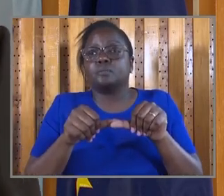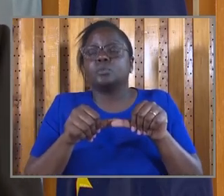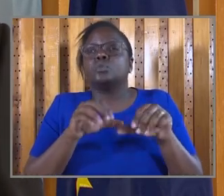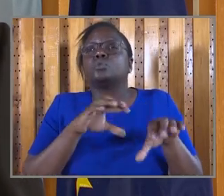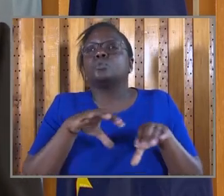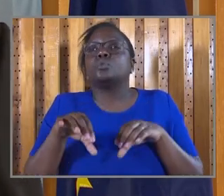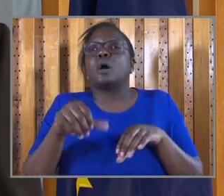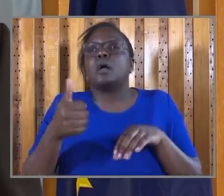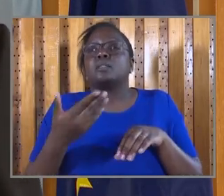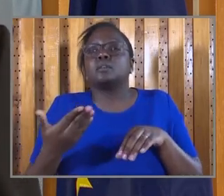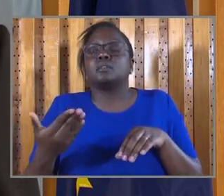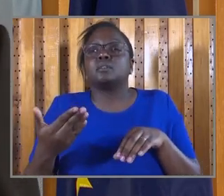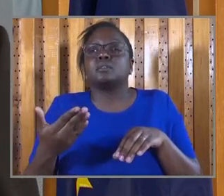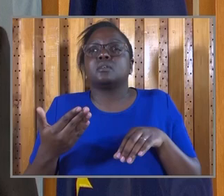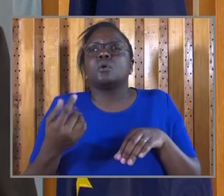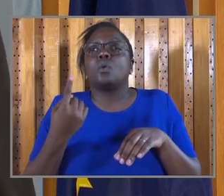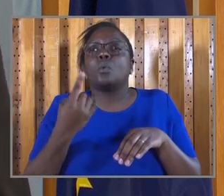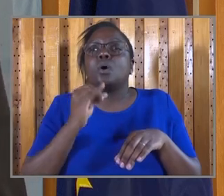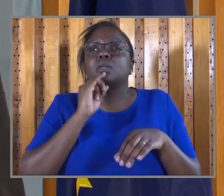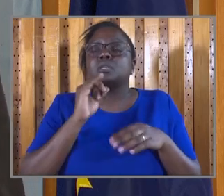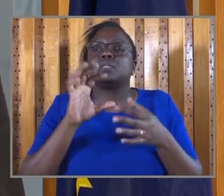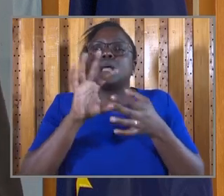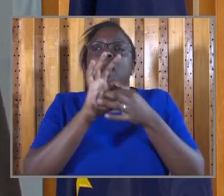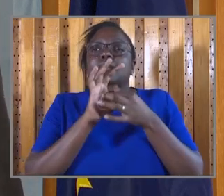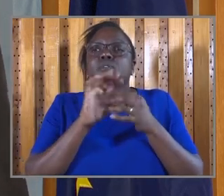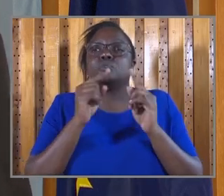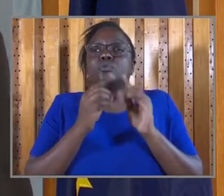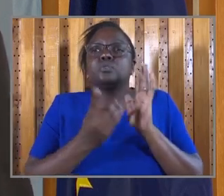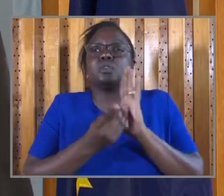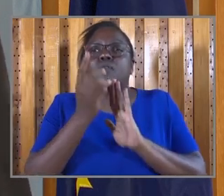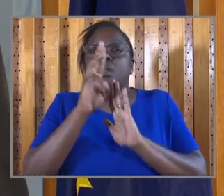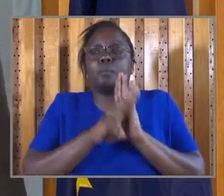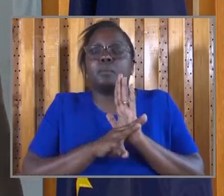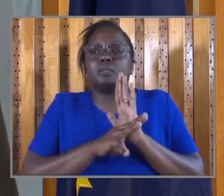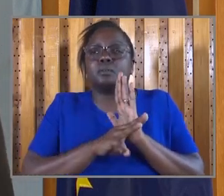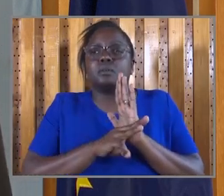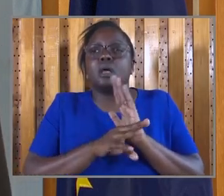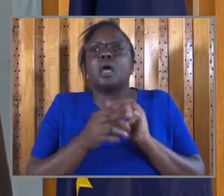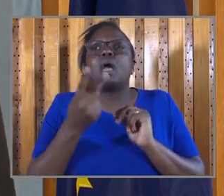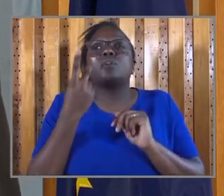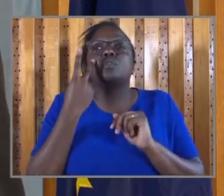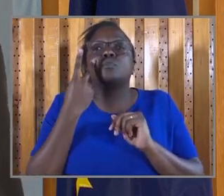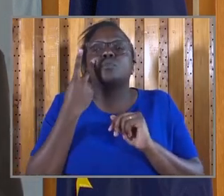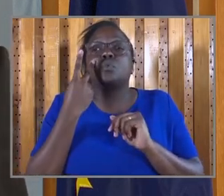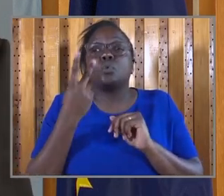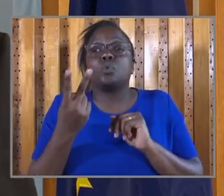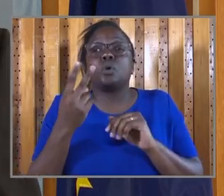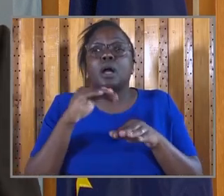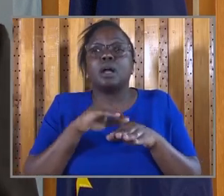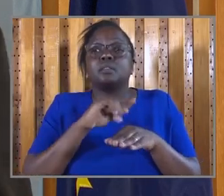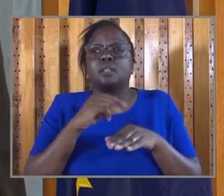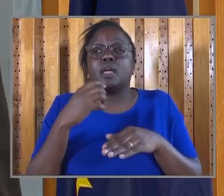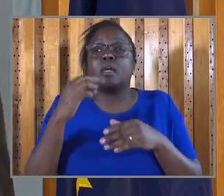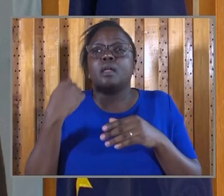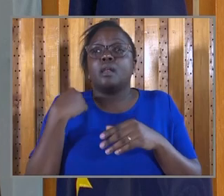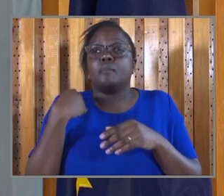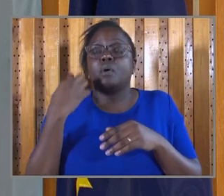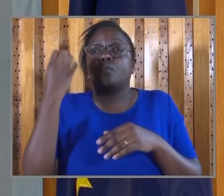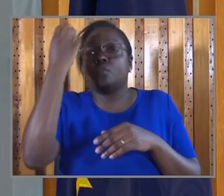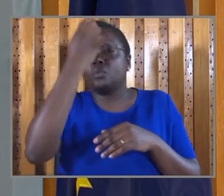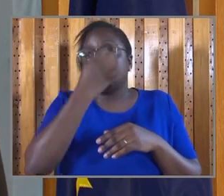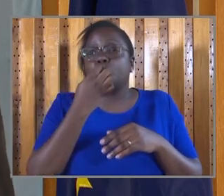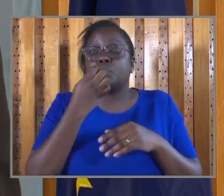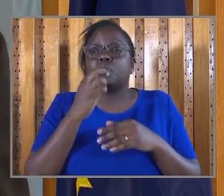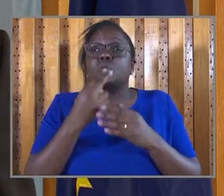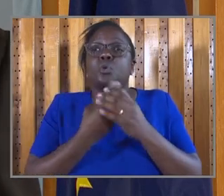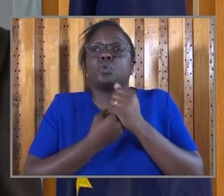is everything that is linked to development aid. And there actually, if you look at the number, not only of the European Union as an institution,